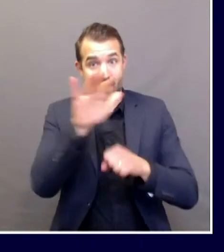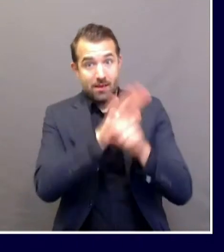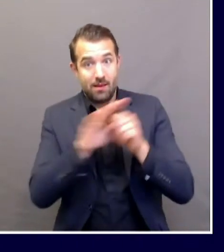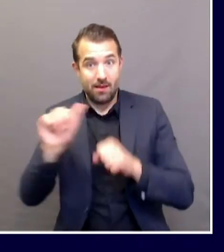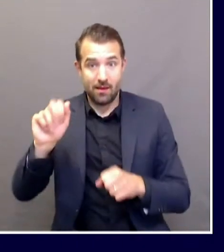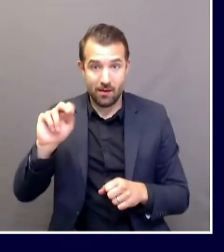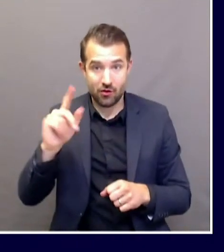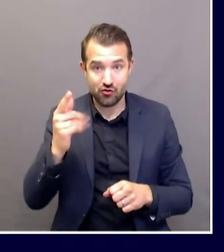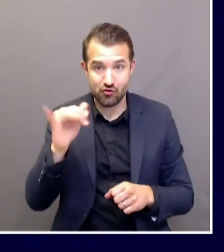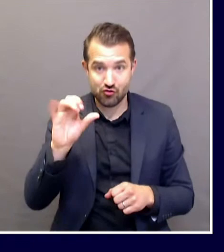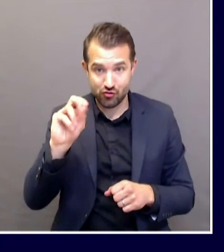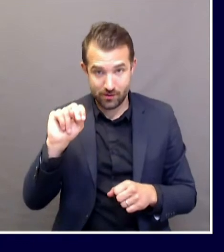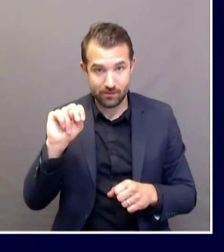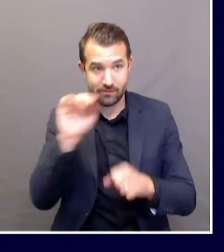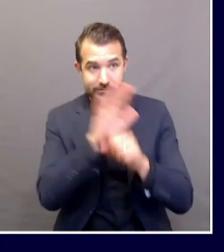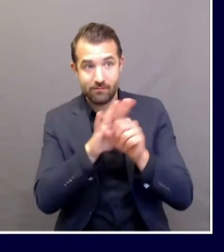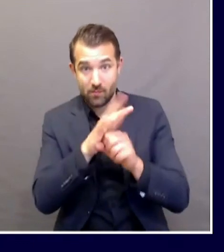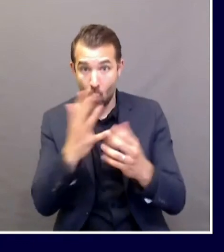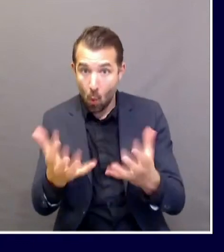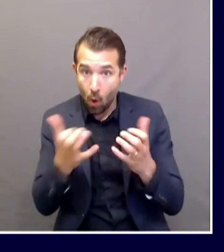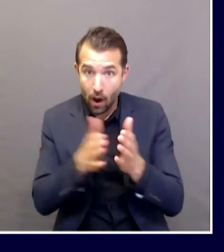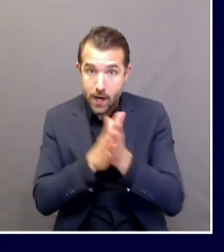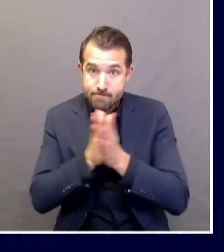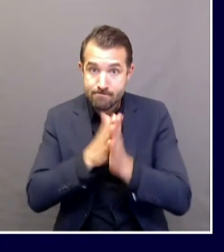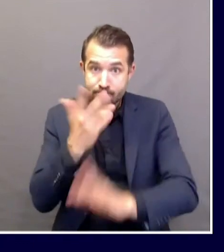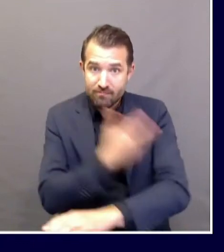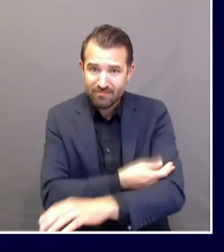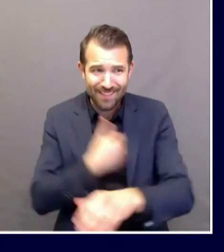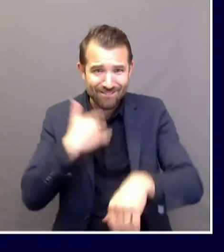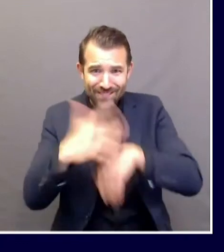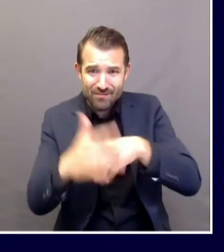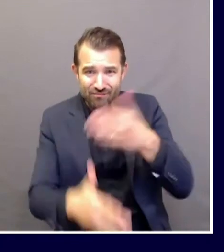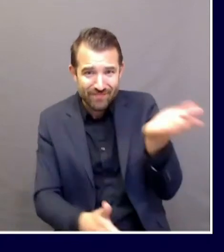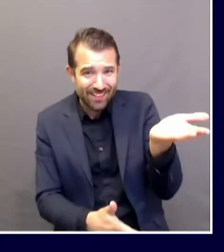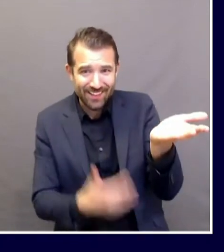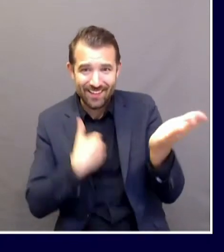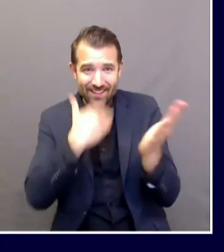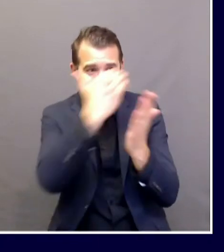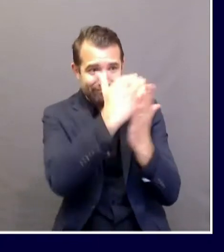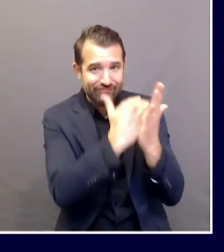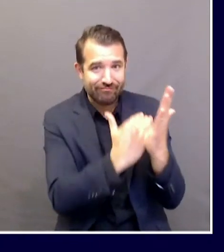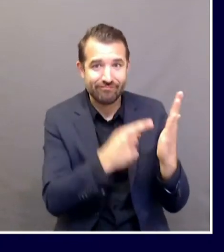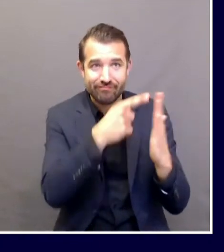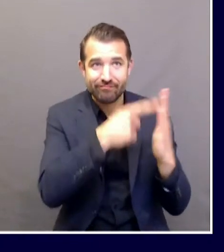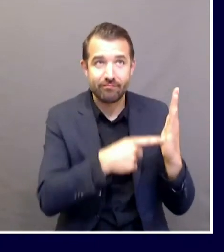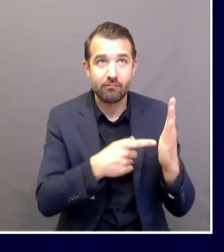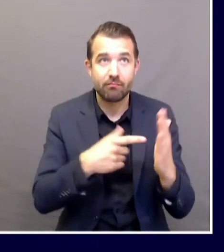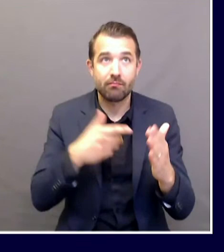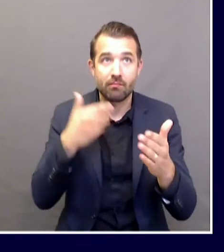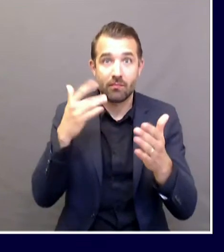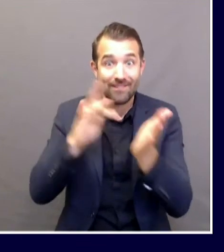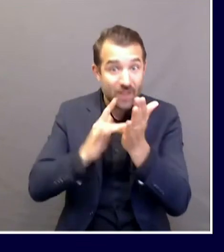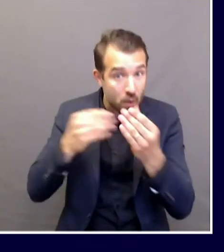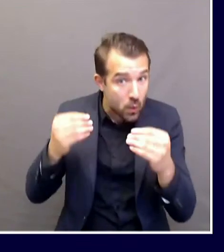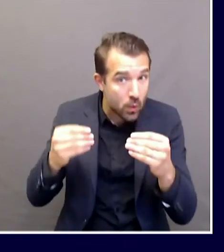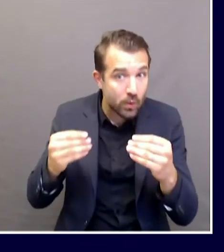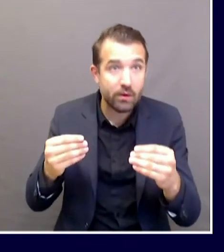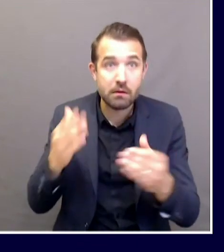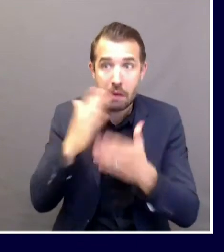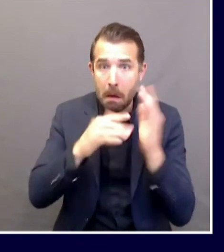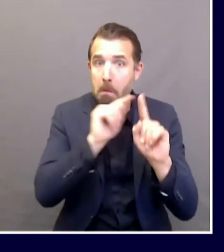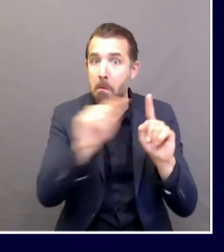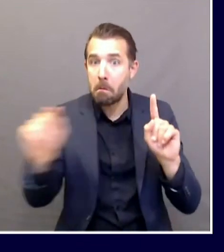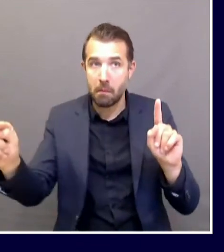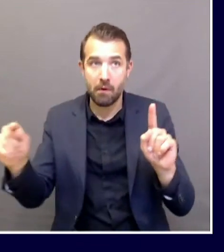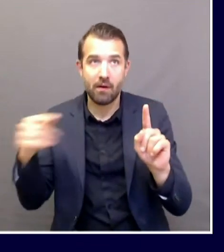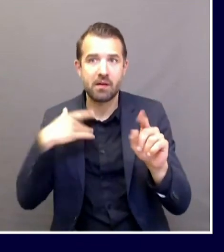of the pharmacies have reported that they are filling their spots. So there's a little bit of both there. We're continuing to supply 3 trays